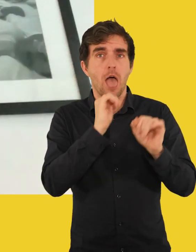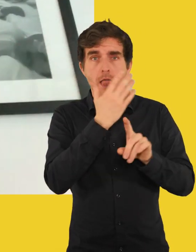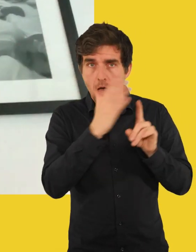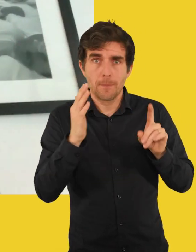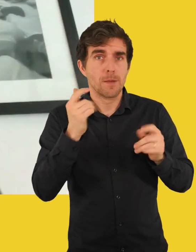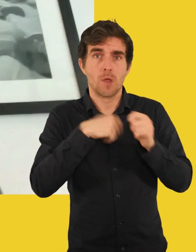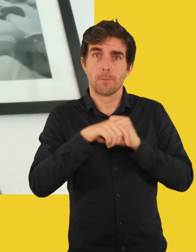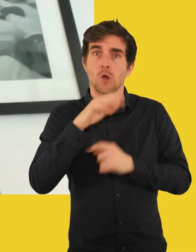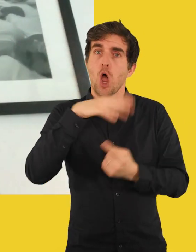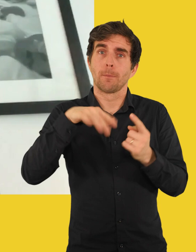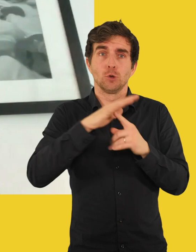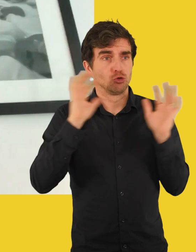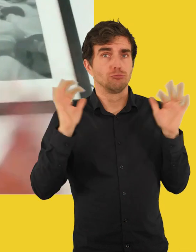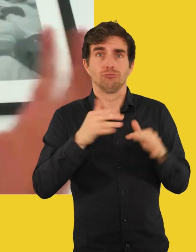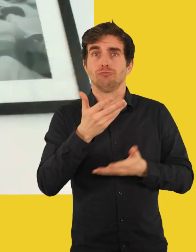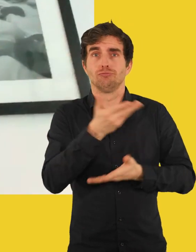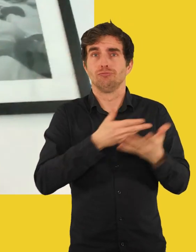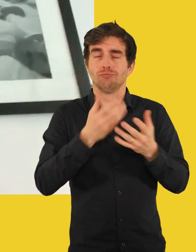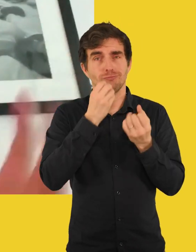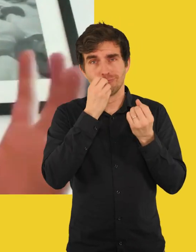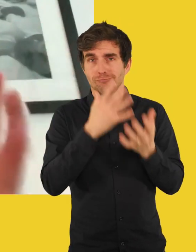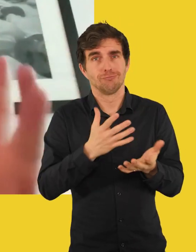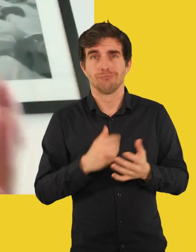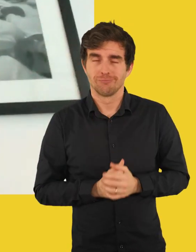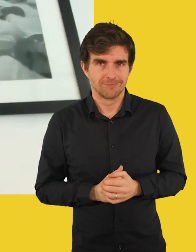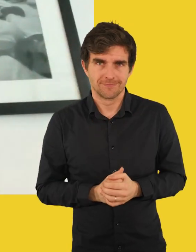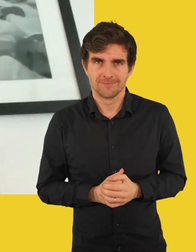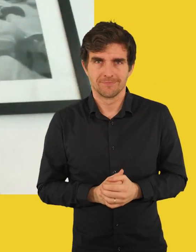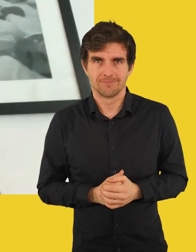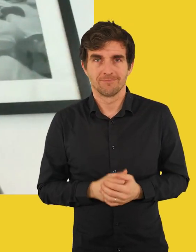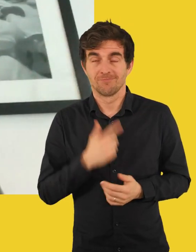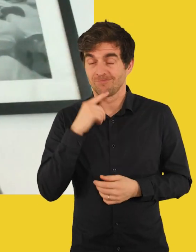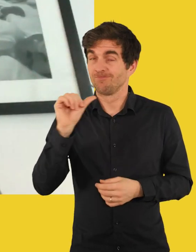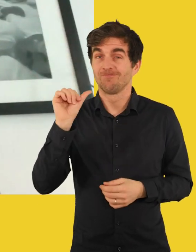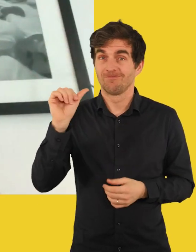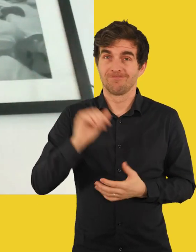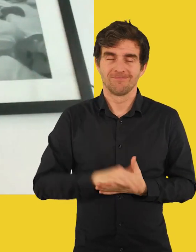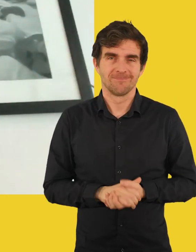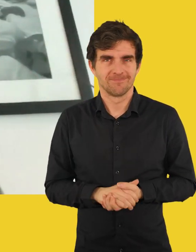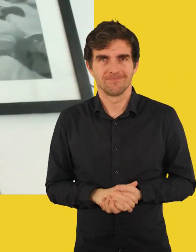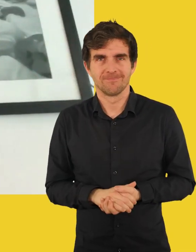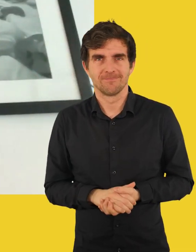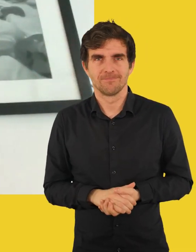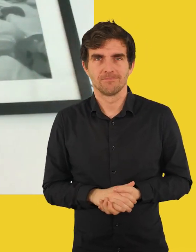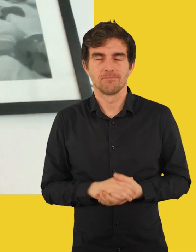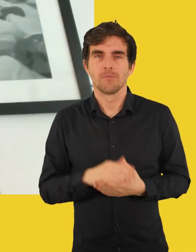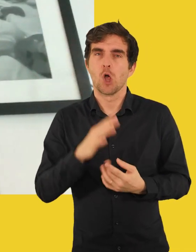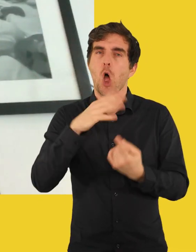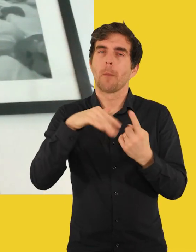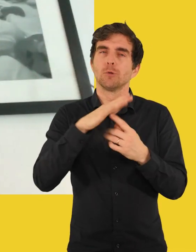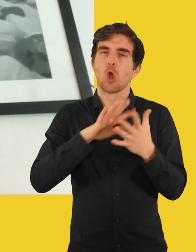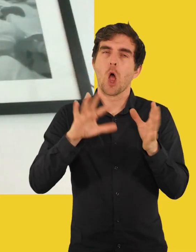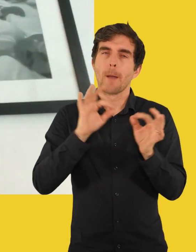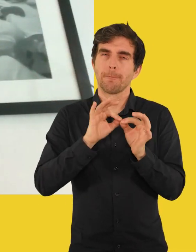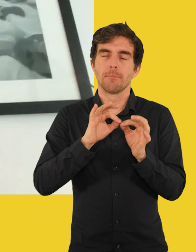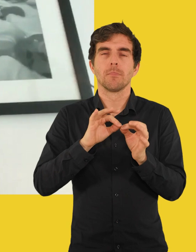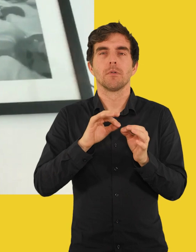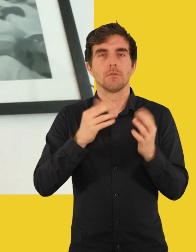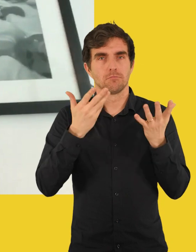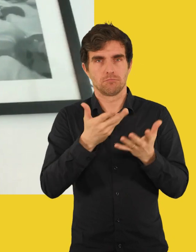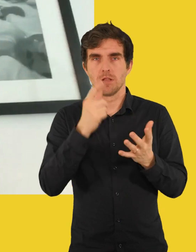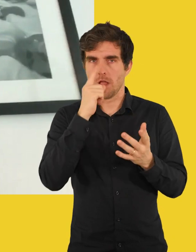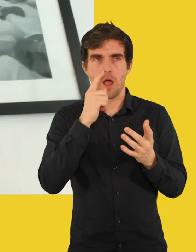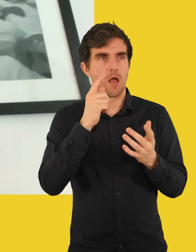come out of your library as the hub for the community to come together. Yes, right. Yes, it's kind of a community hub